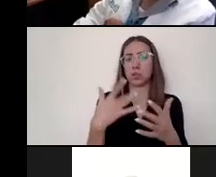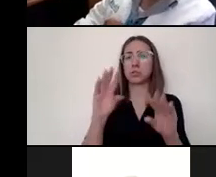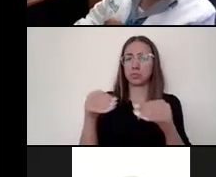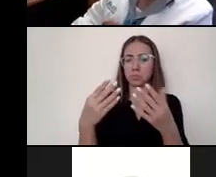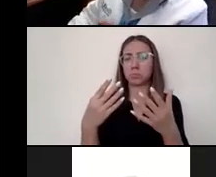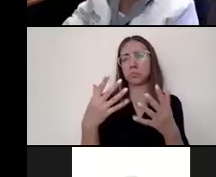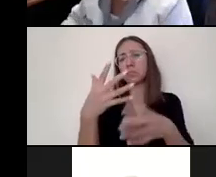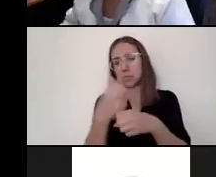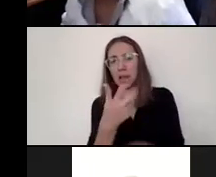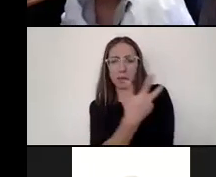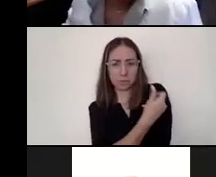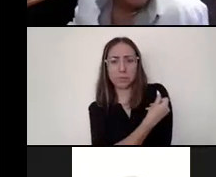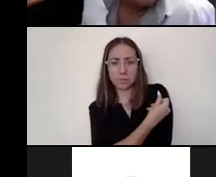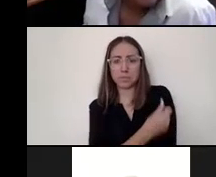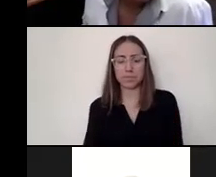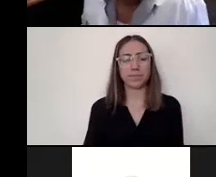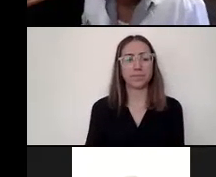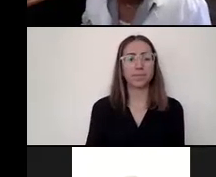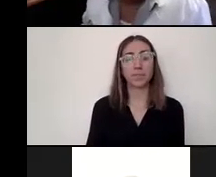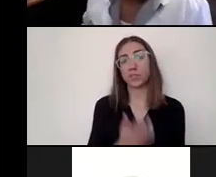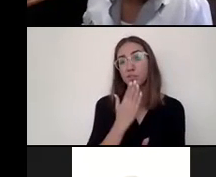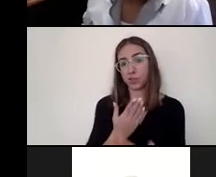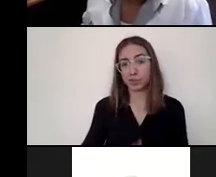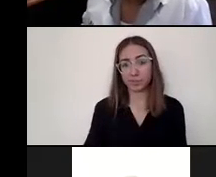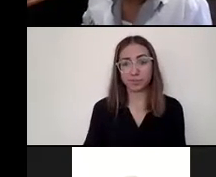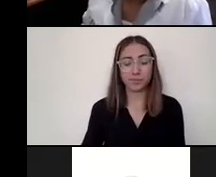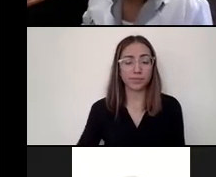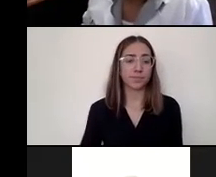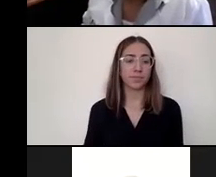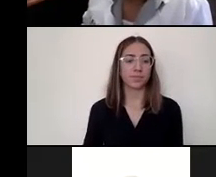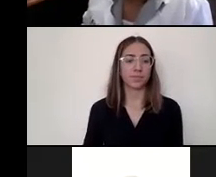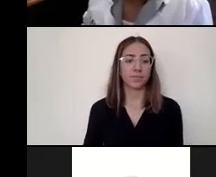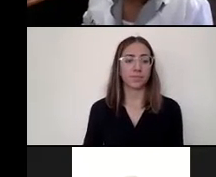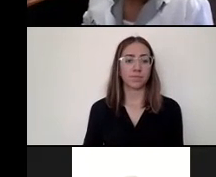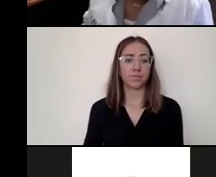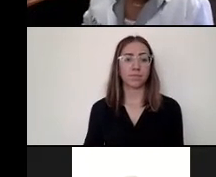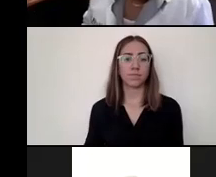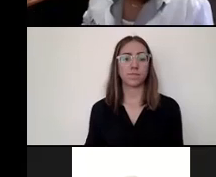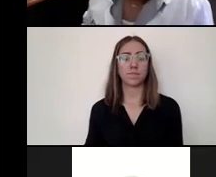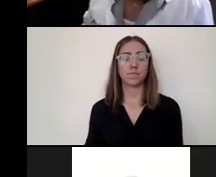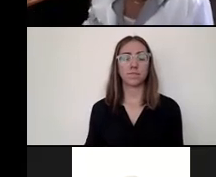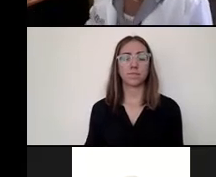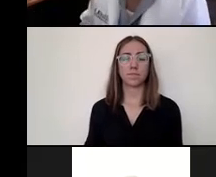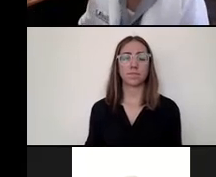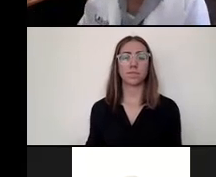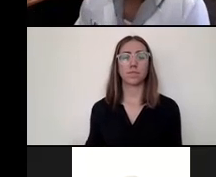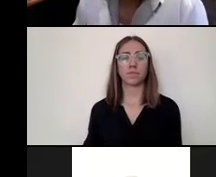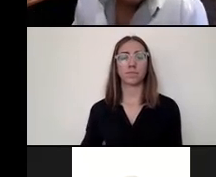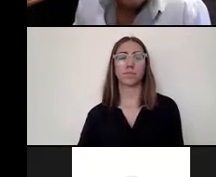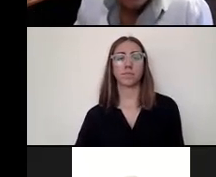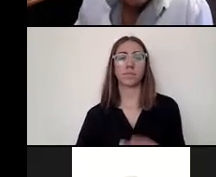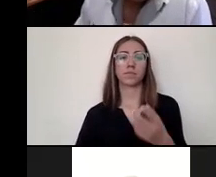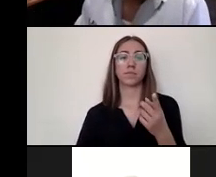may already have been eliminated. So that's a good thing that we're doing in terms of vaccination rates. However, this is the part